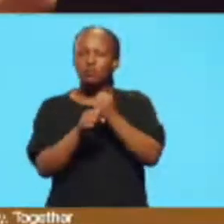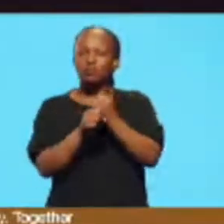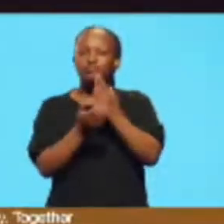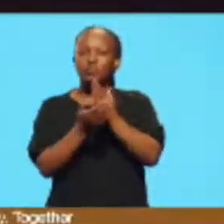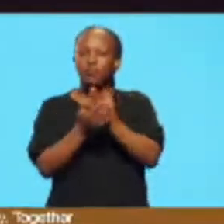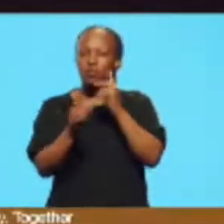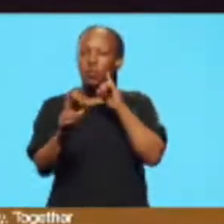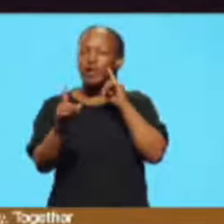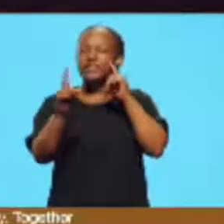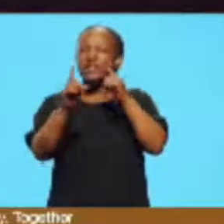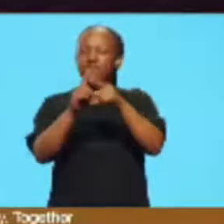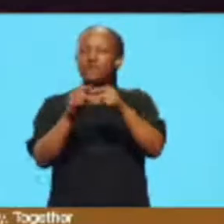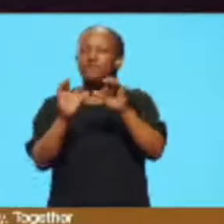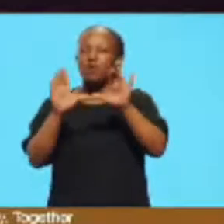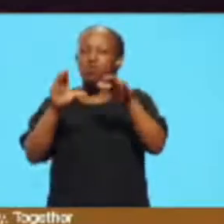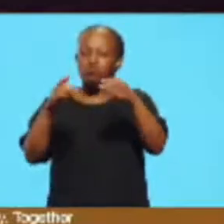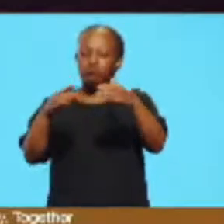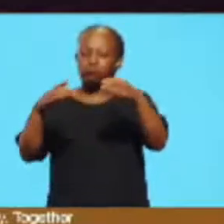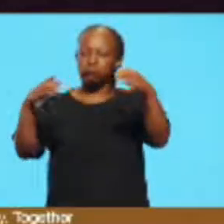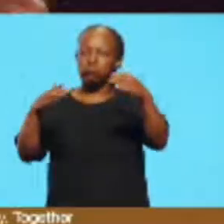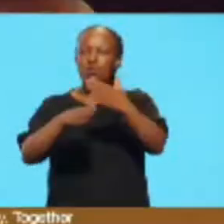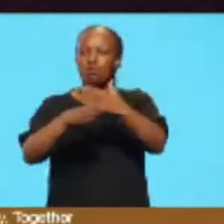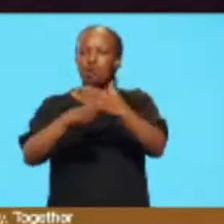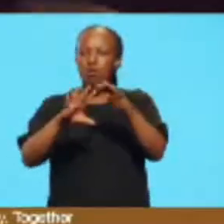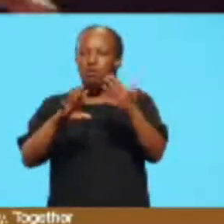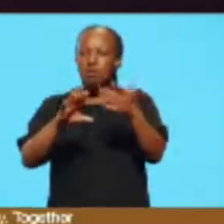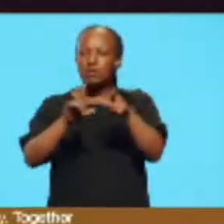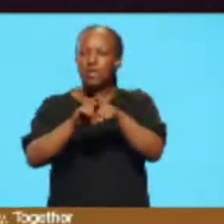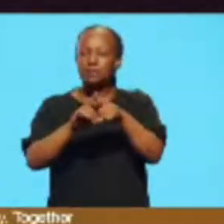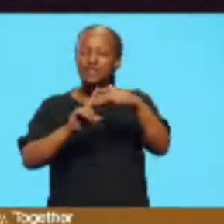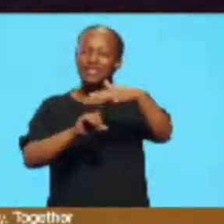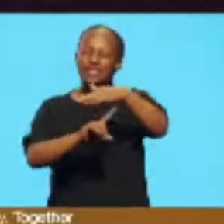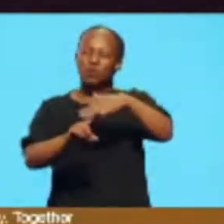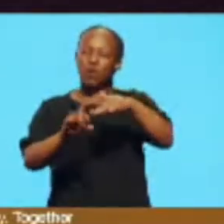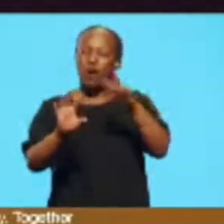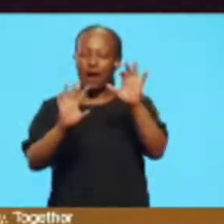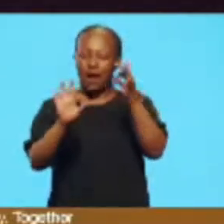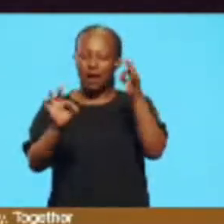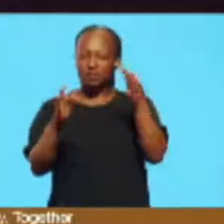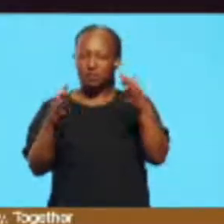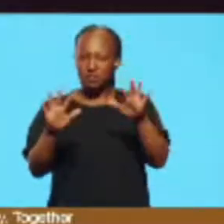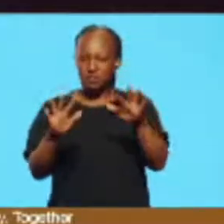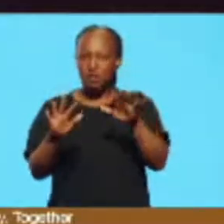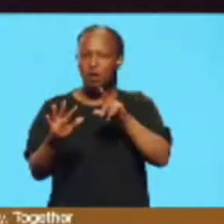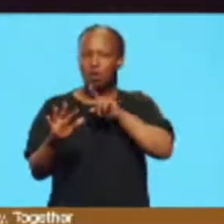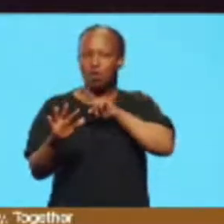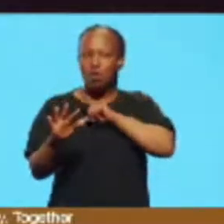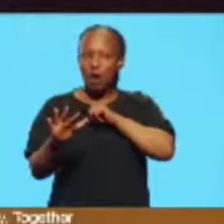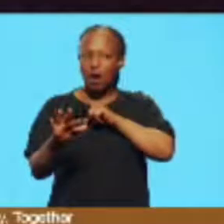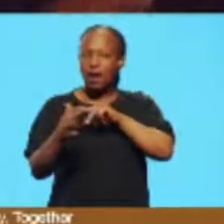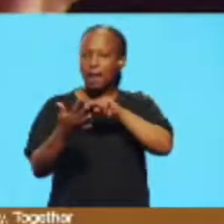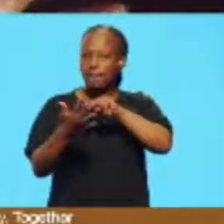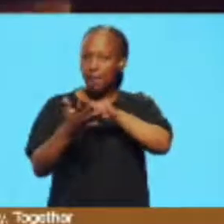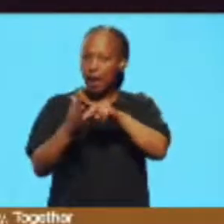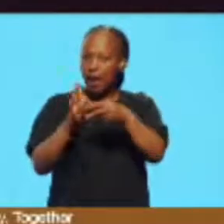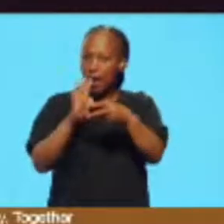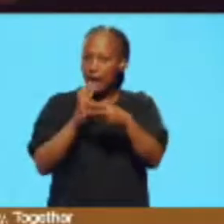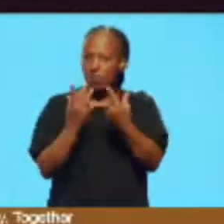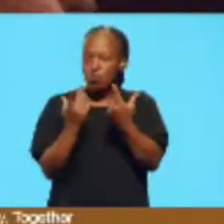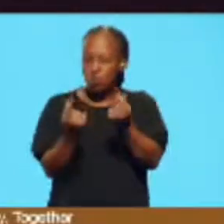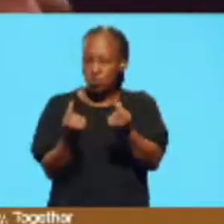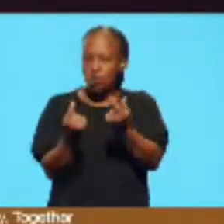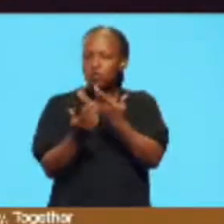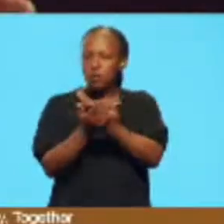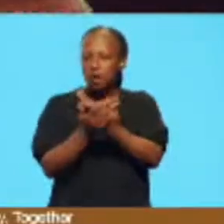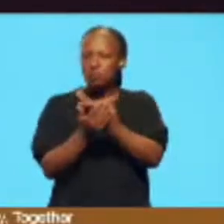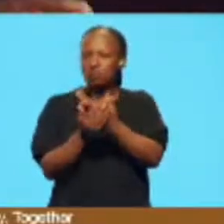and highlighting that in particular within their situational analysis so that when they plan, they consider all those